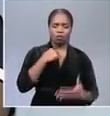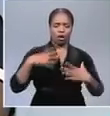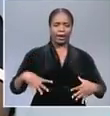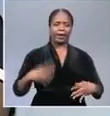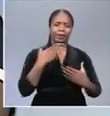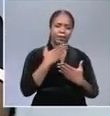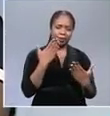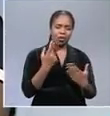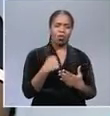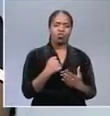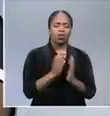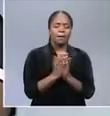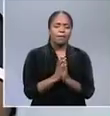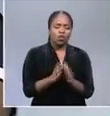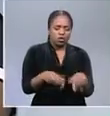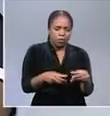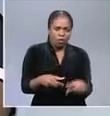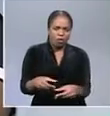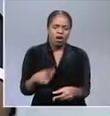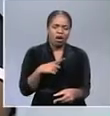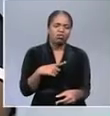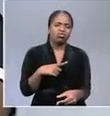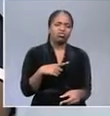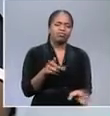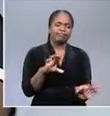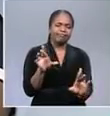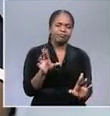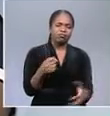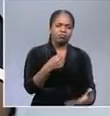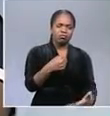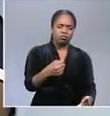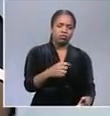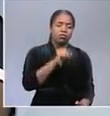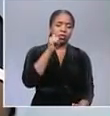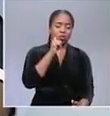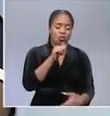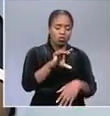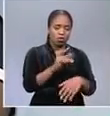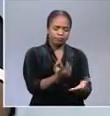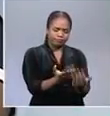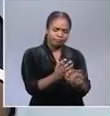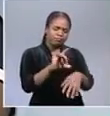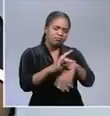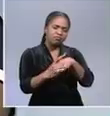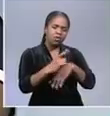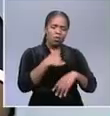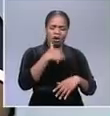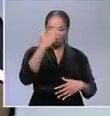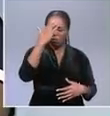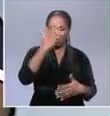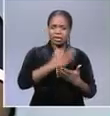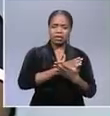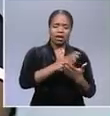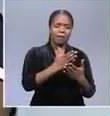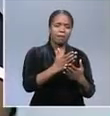learner support material. We will also continue to offer counseling to the bereaved